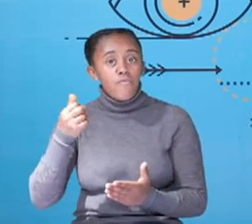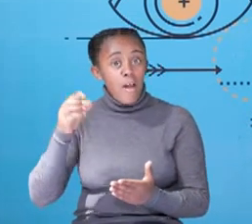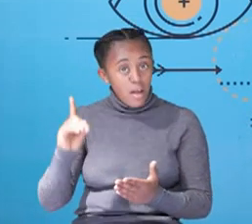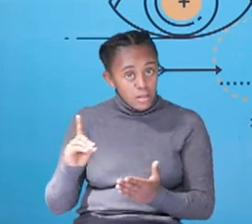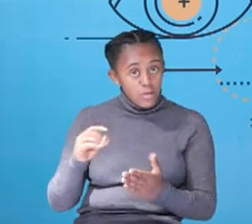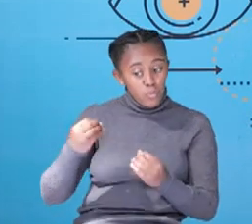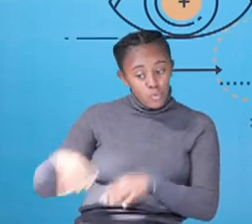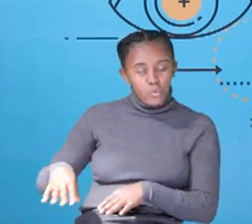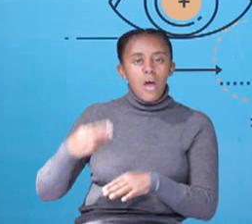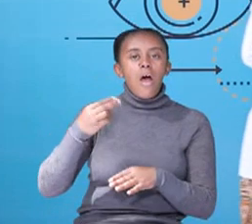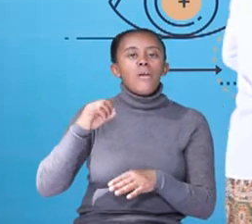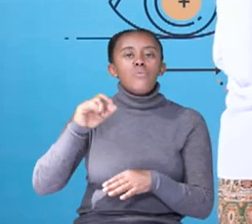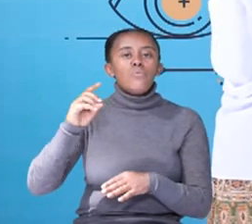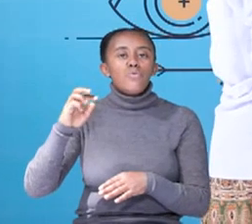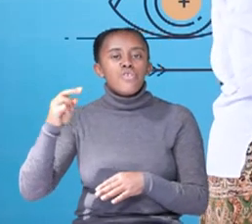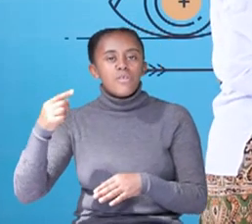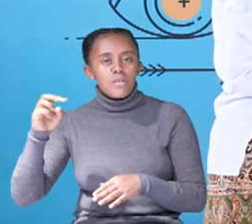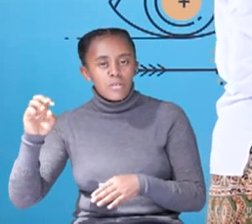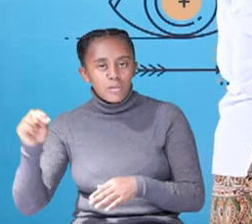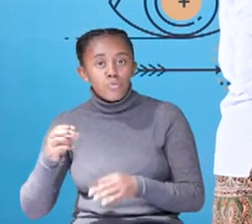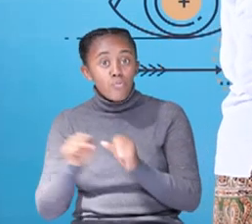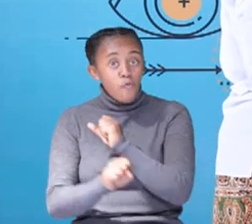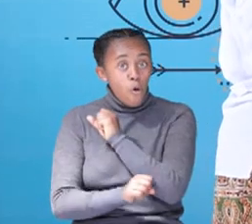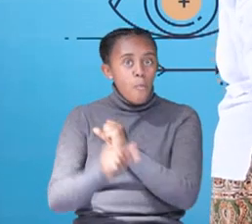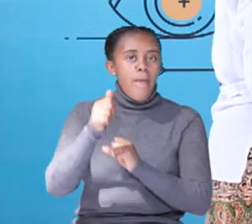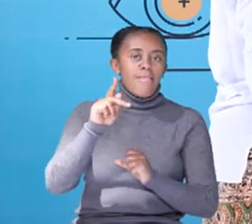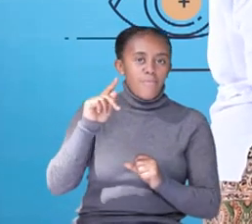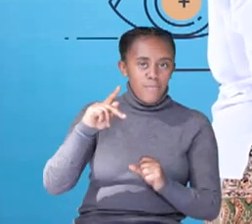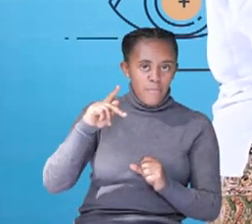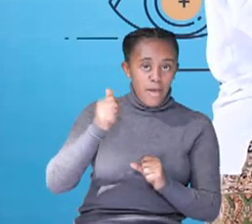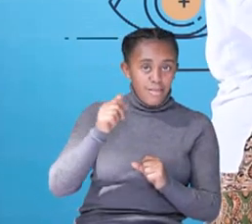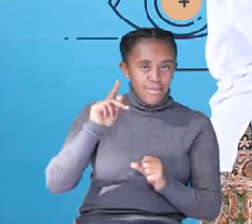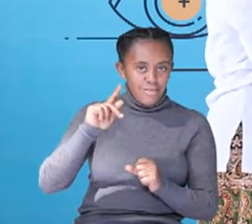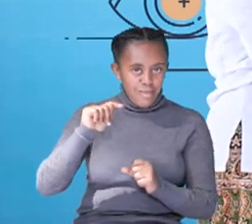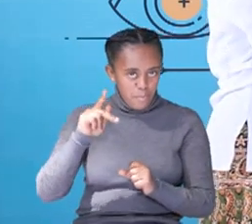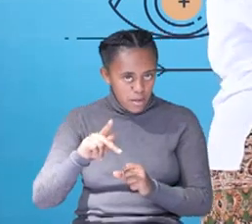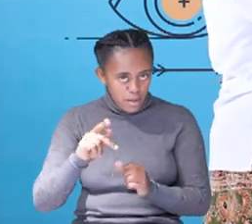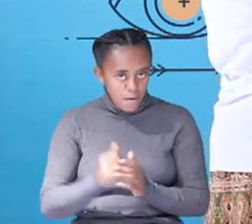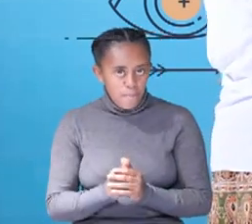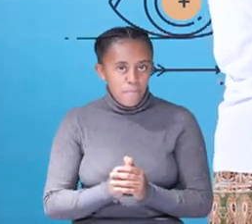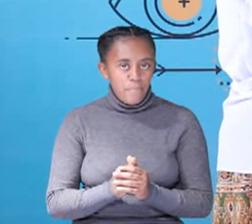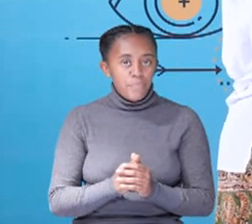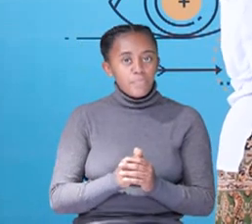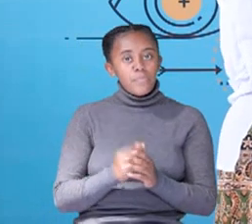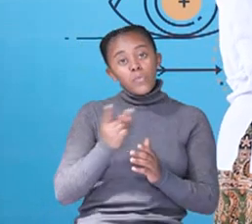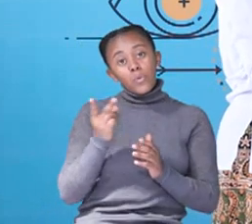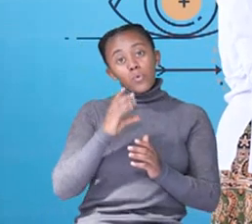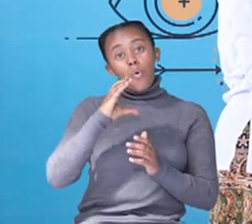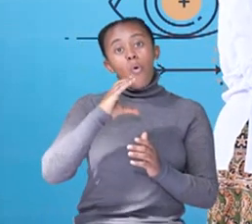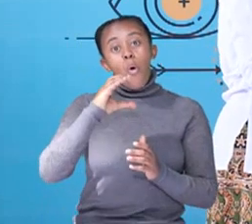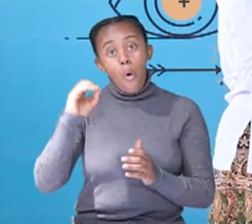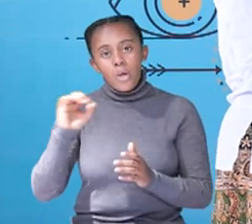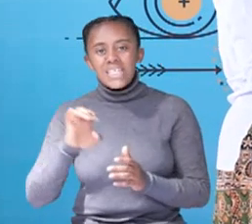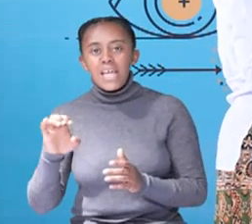lose their hydrogen to form ATP. If you remember, when we talk about these two coenzymes,